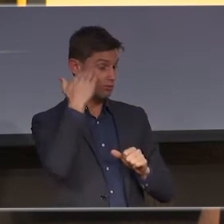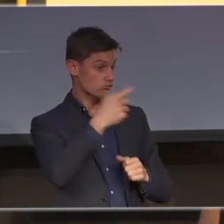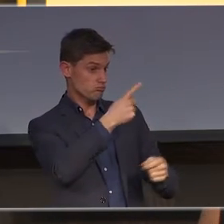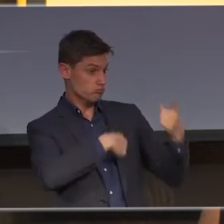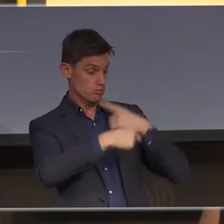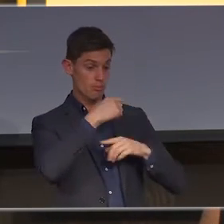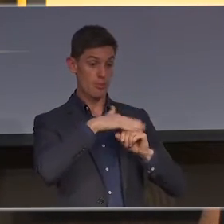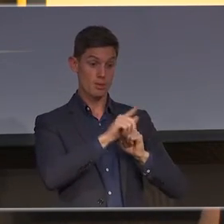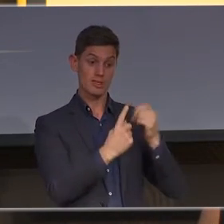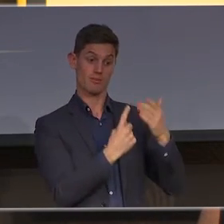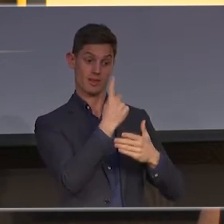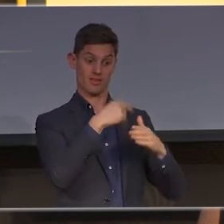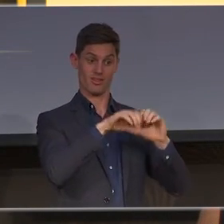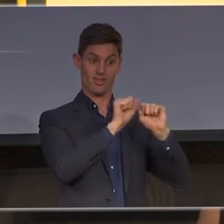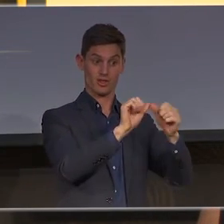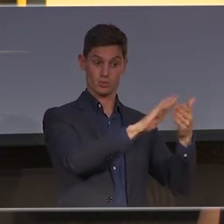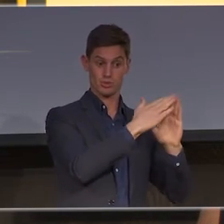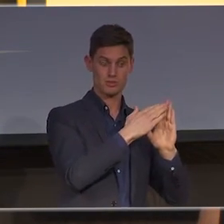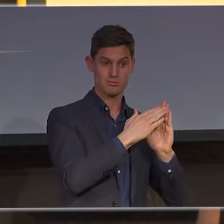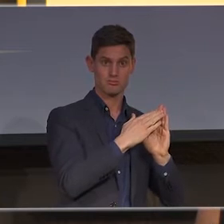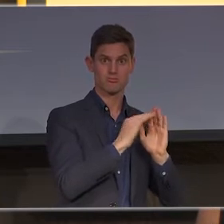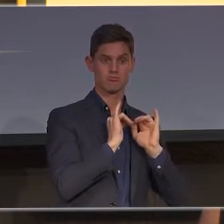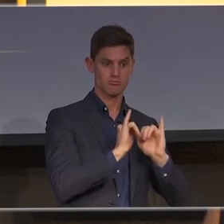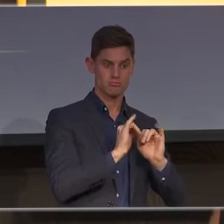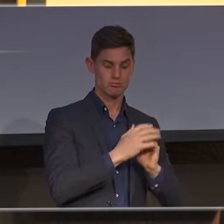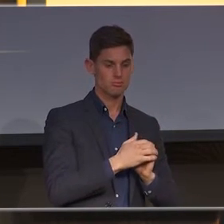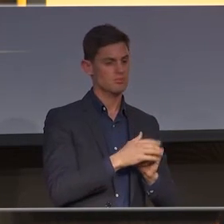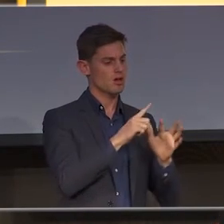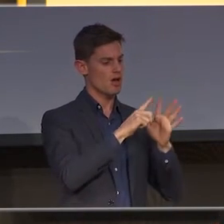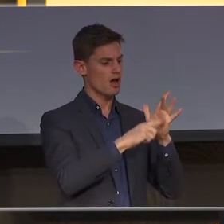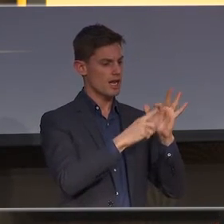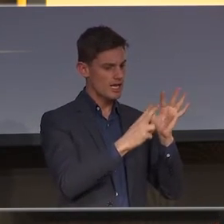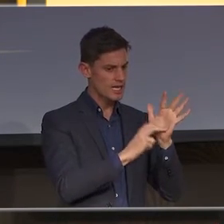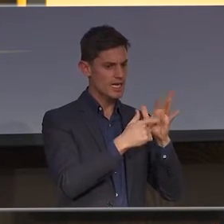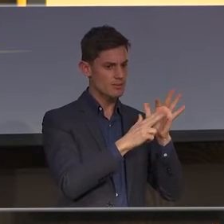was happening in their affected communities. Olga Havnan, Eileen